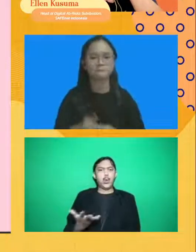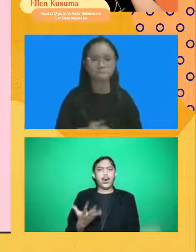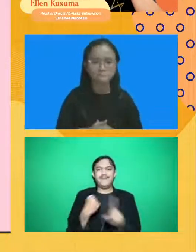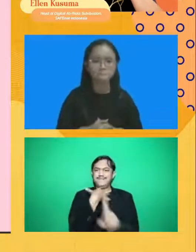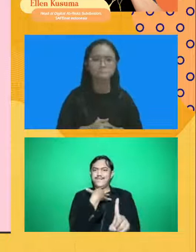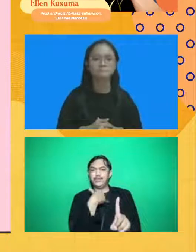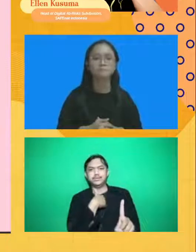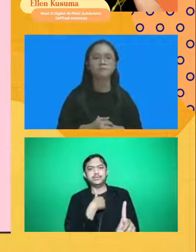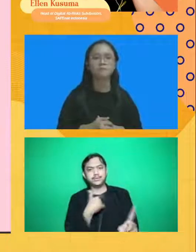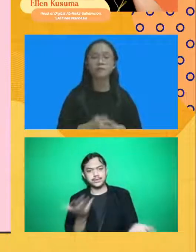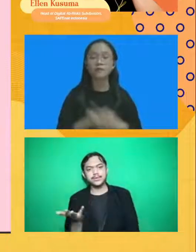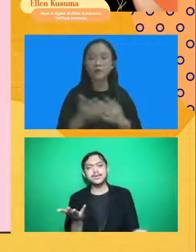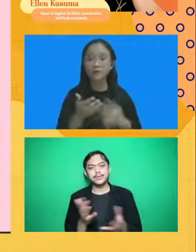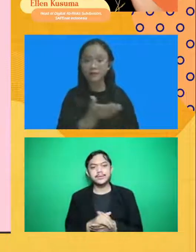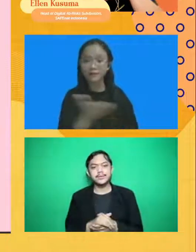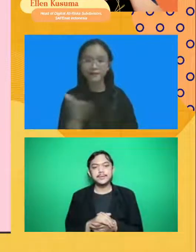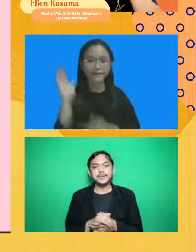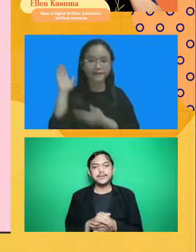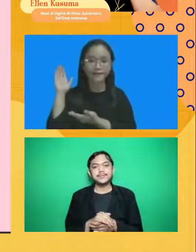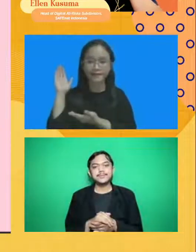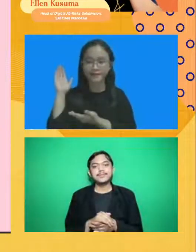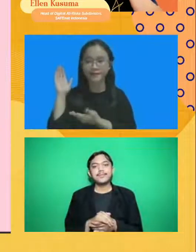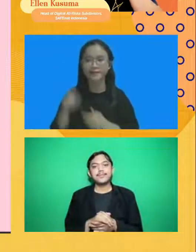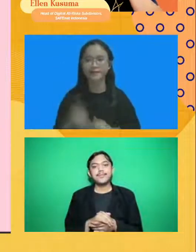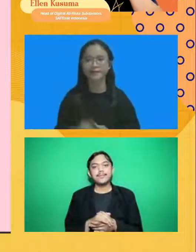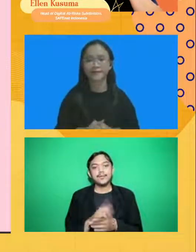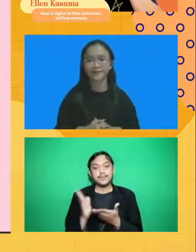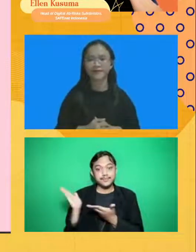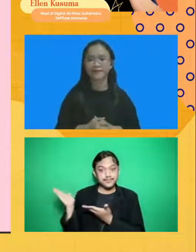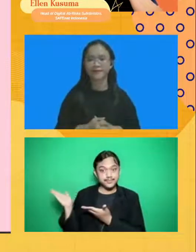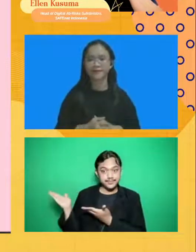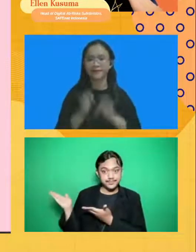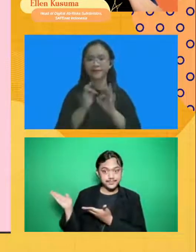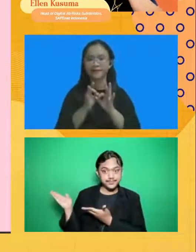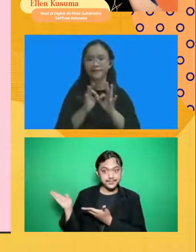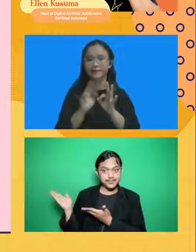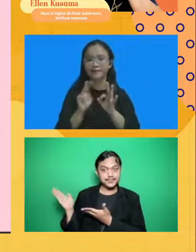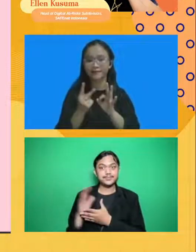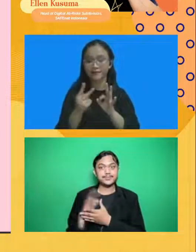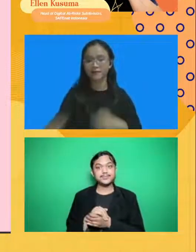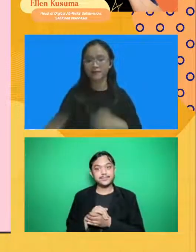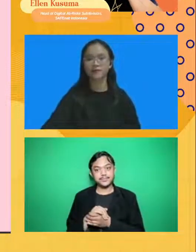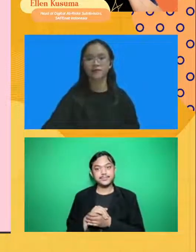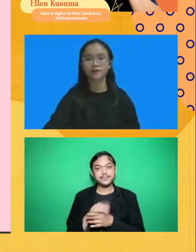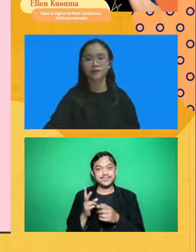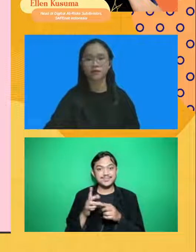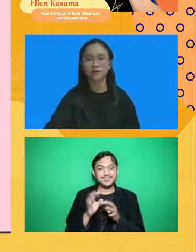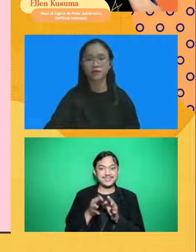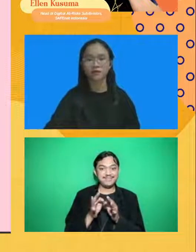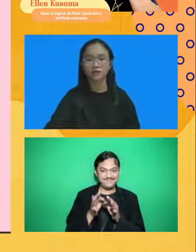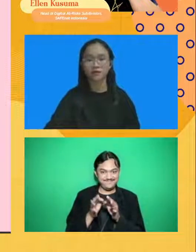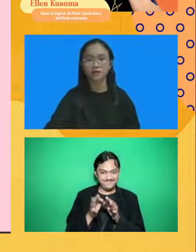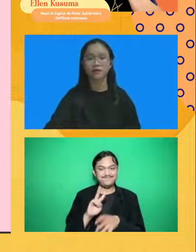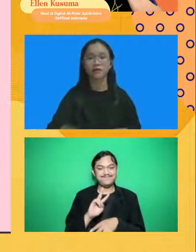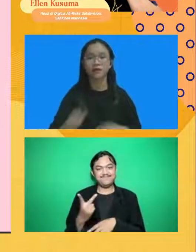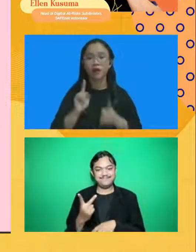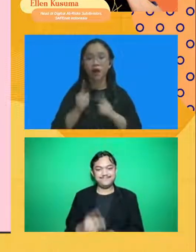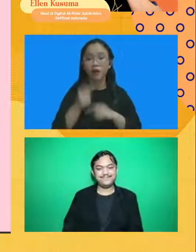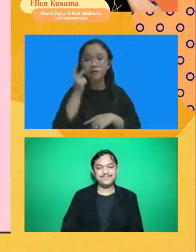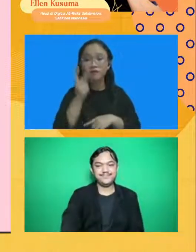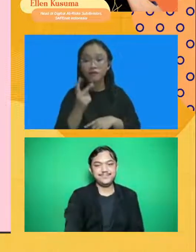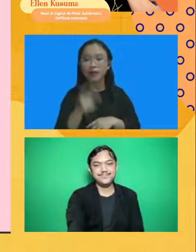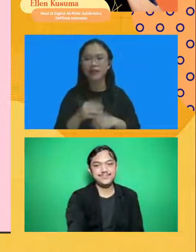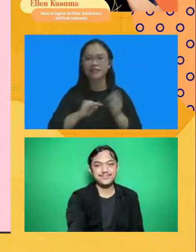body, at least we need to understand about 4 things. First is data. When we are talking about digital body, we are talking about